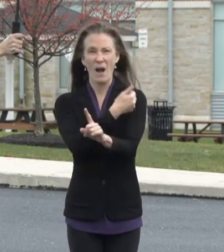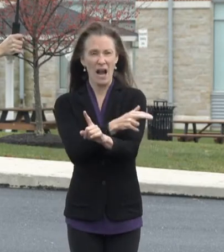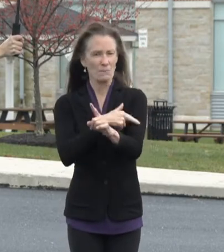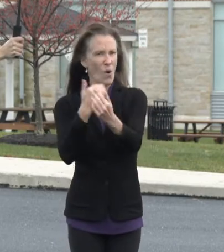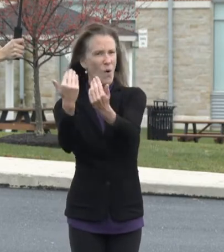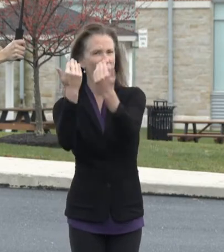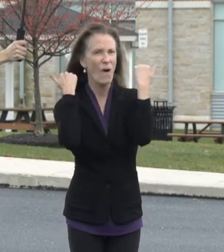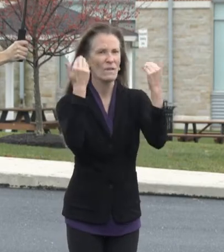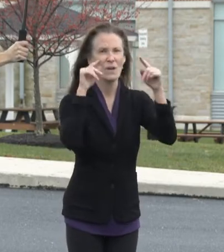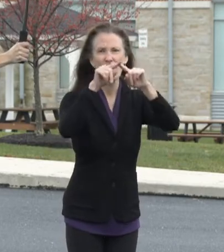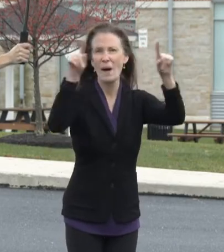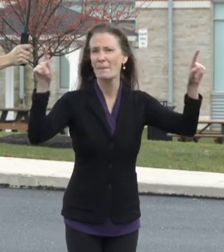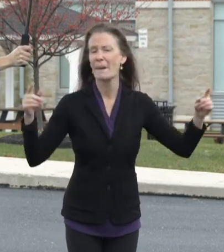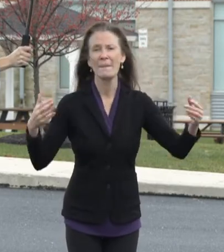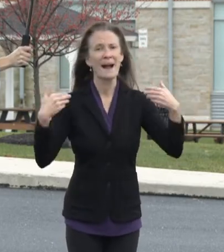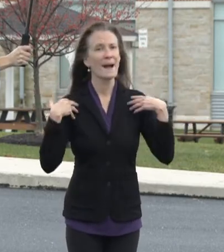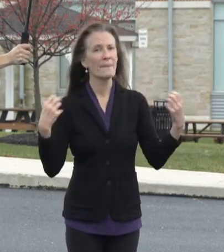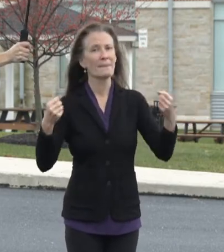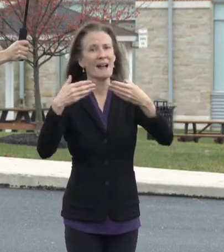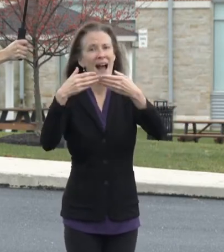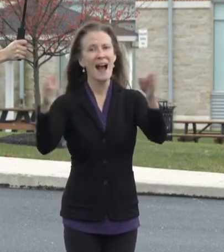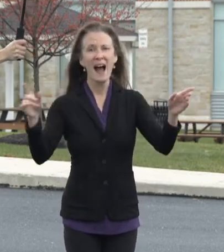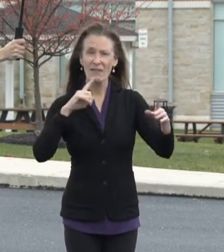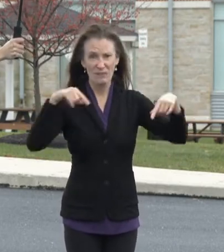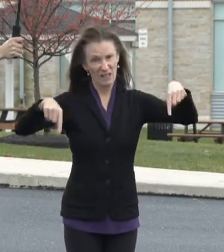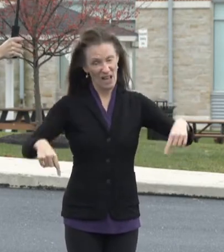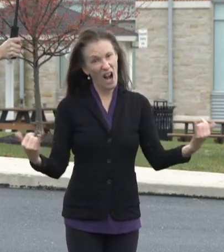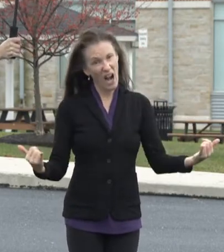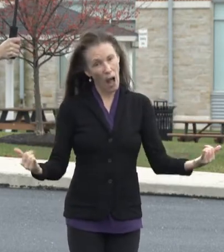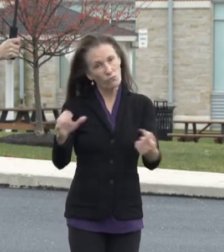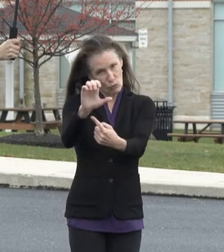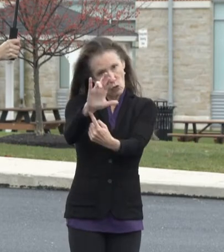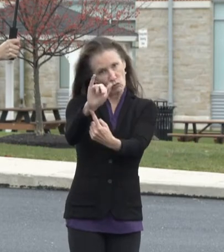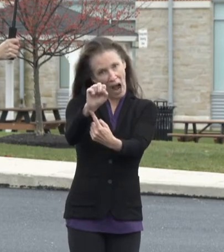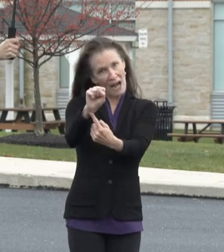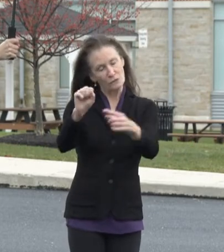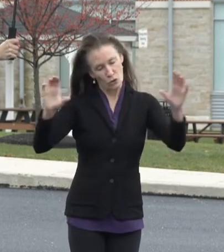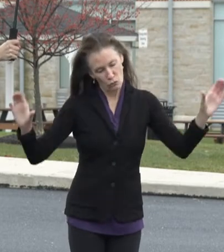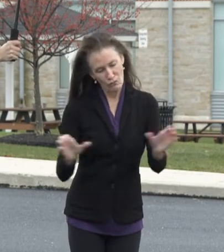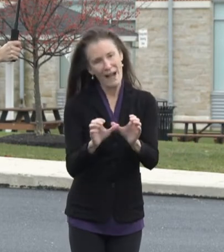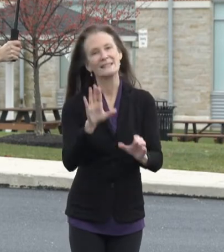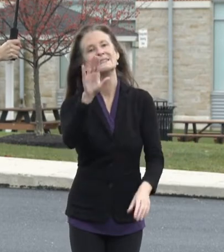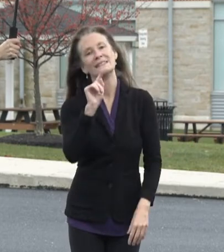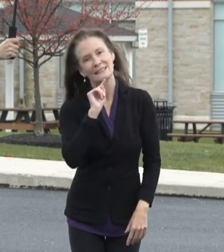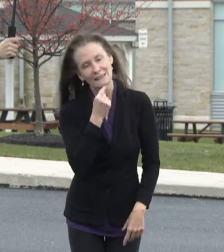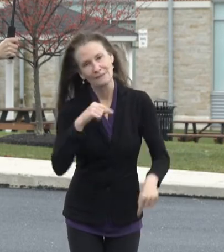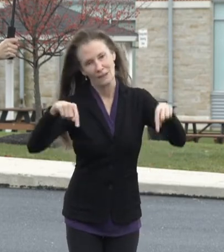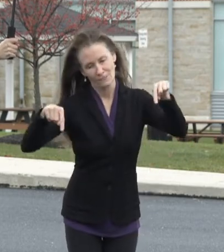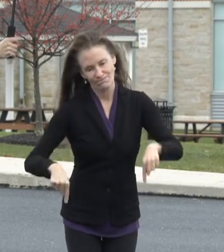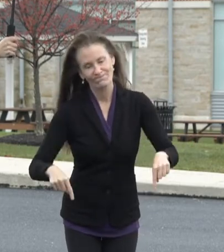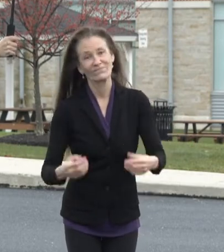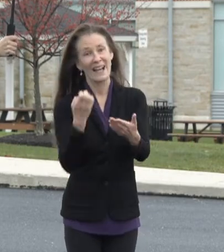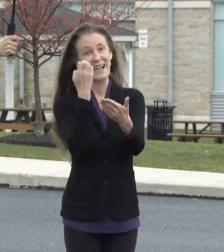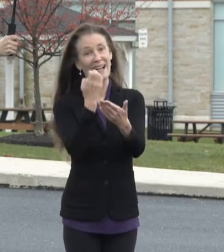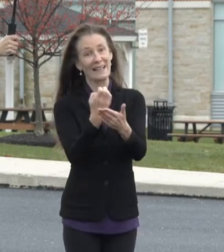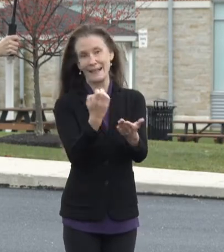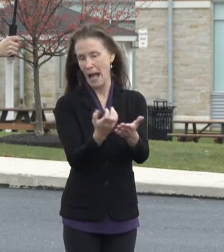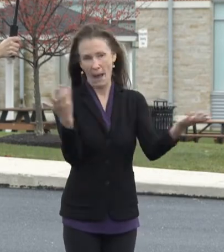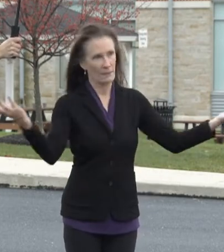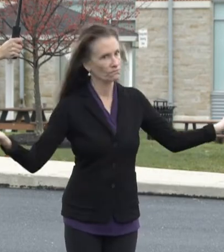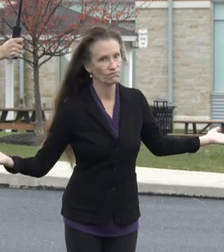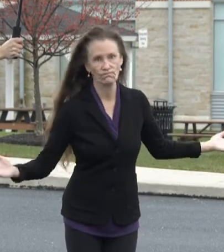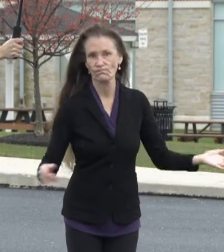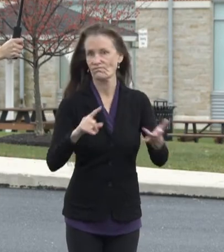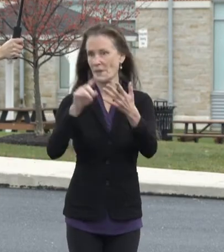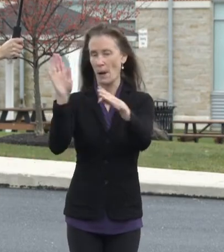is a crisis, continues to impact our economy, and particularly our small businesses. I have spoken with countless small